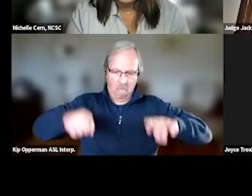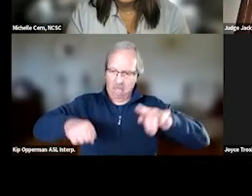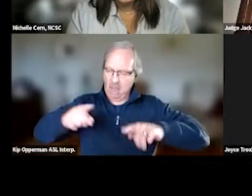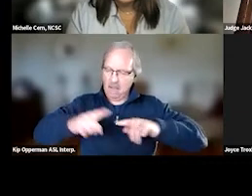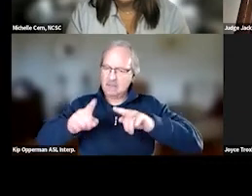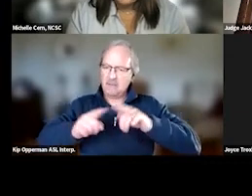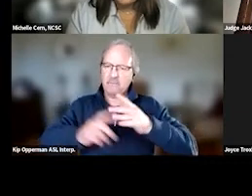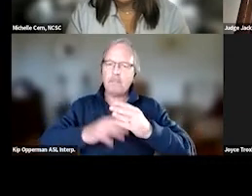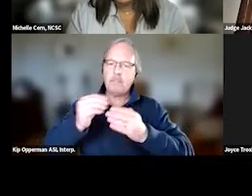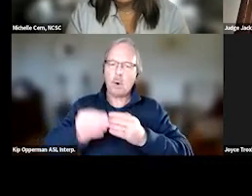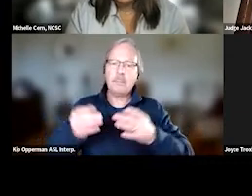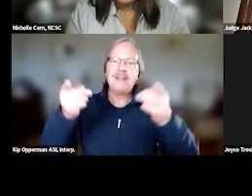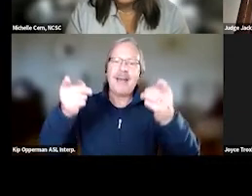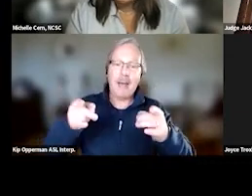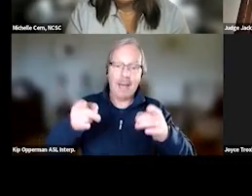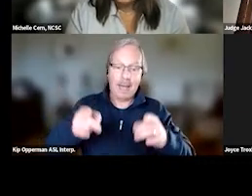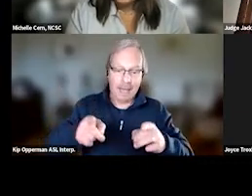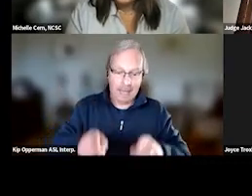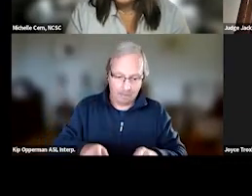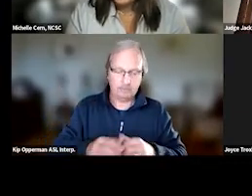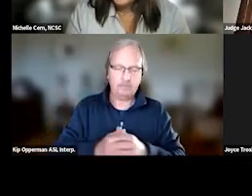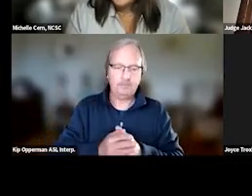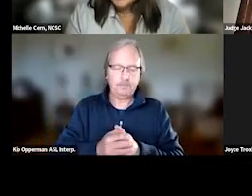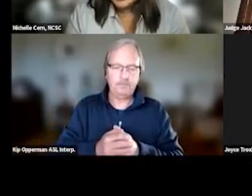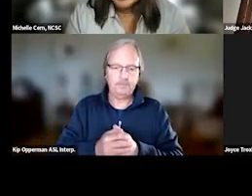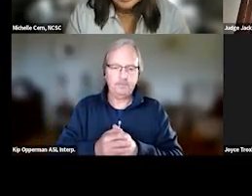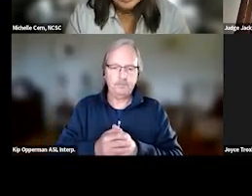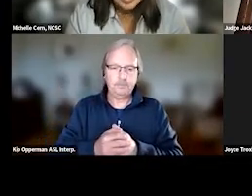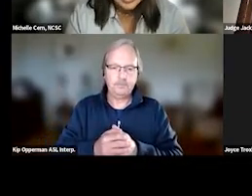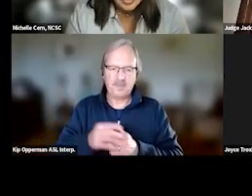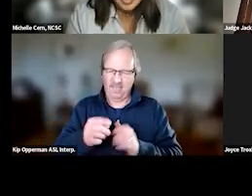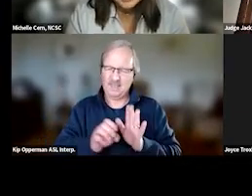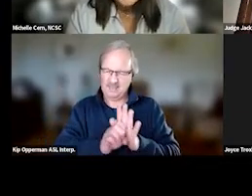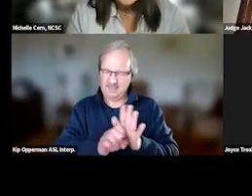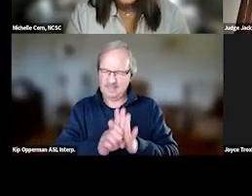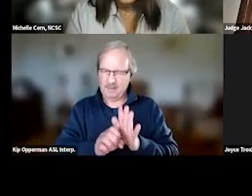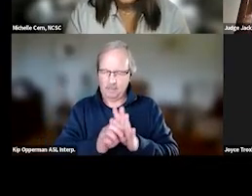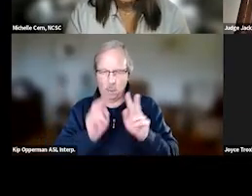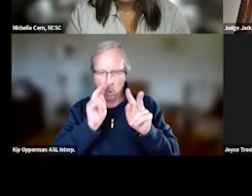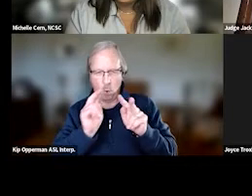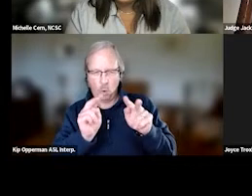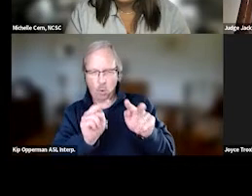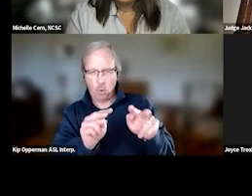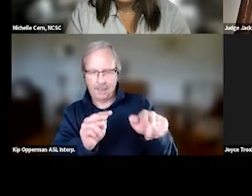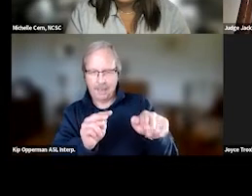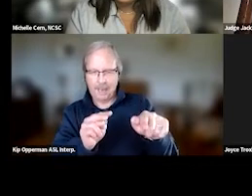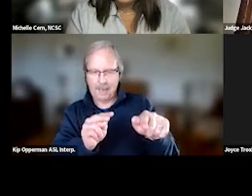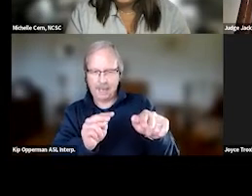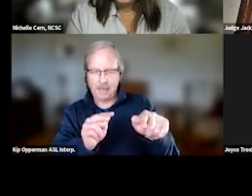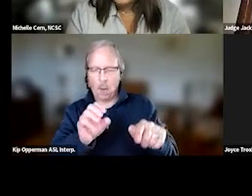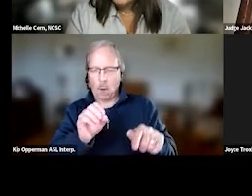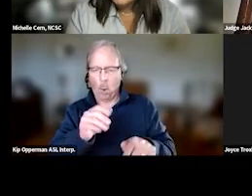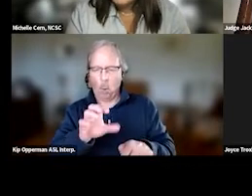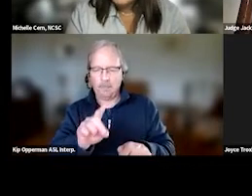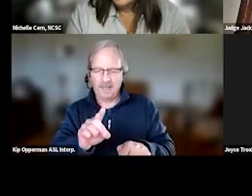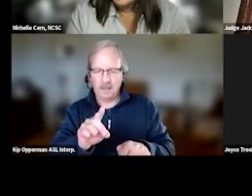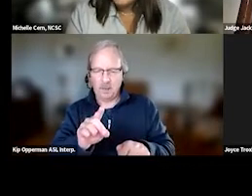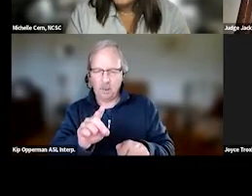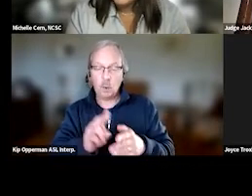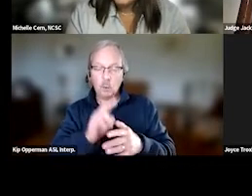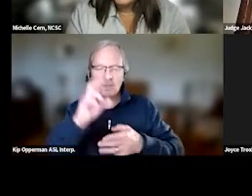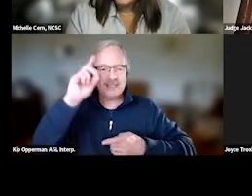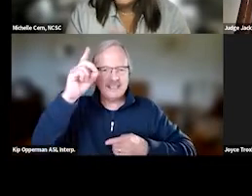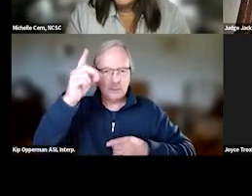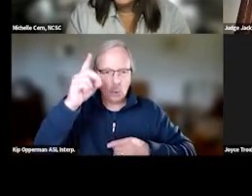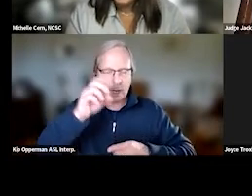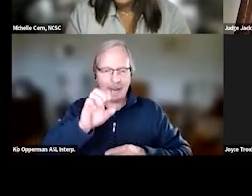that take place. So you have, this is an example looking at opioid use disorder